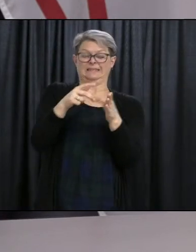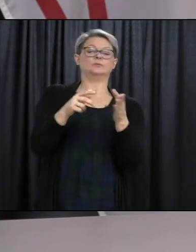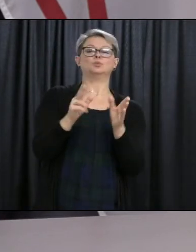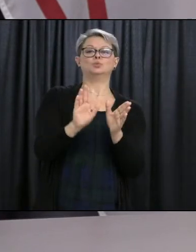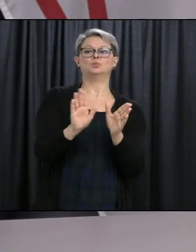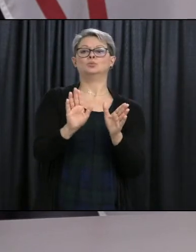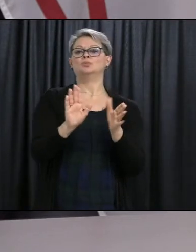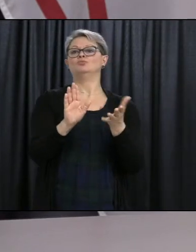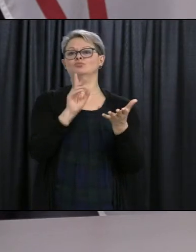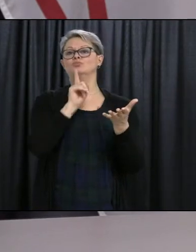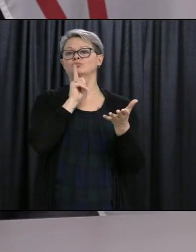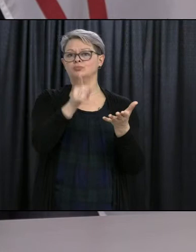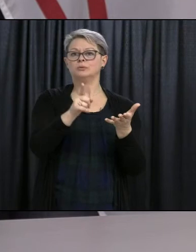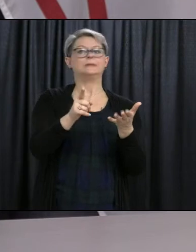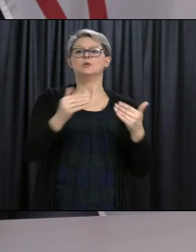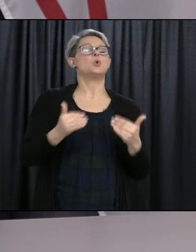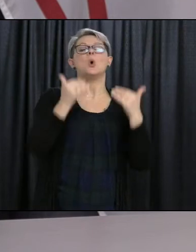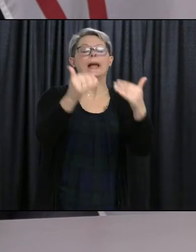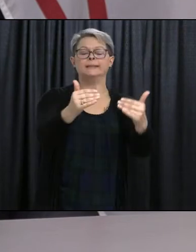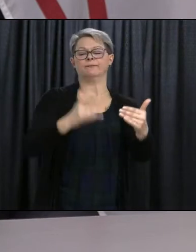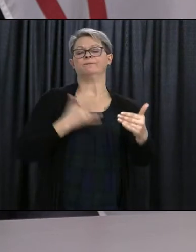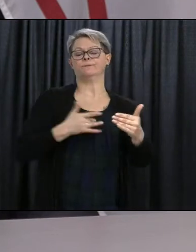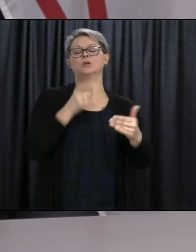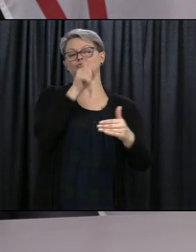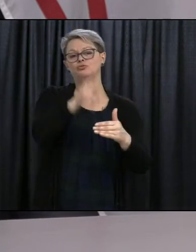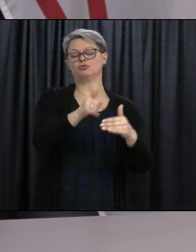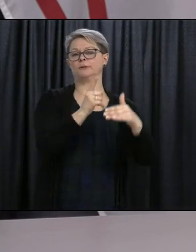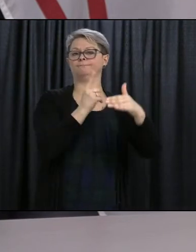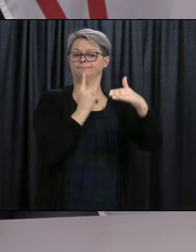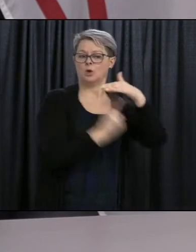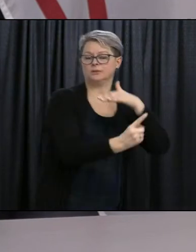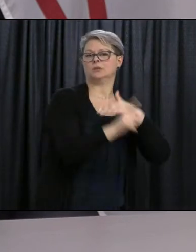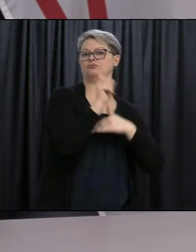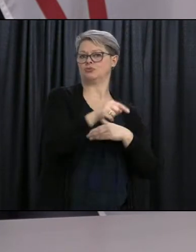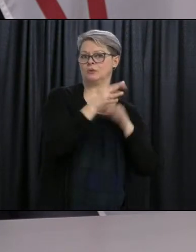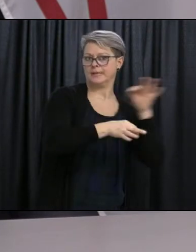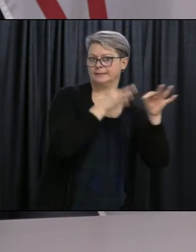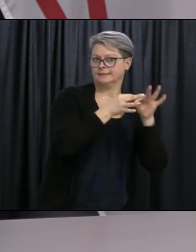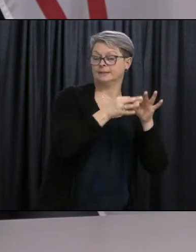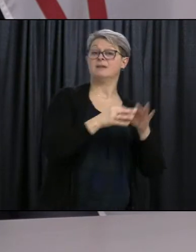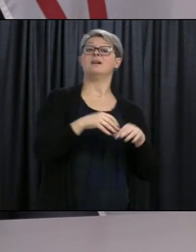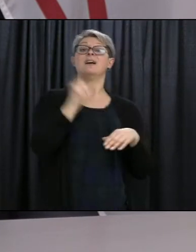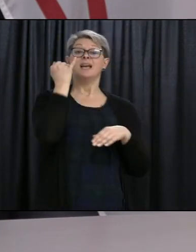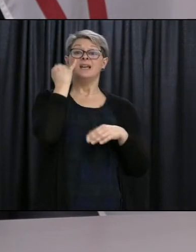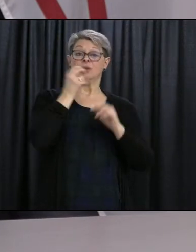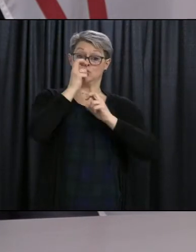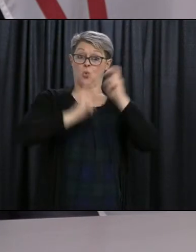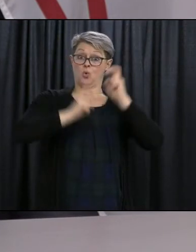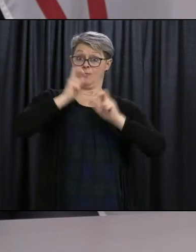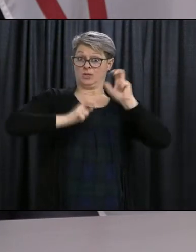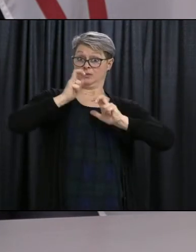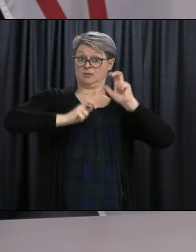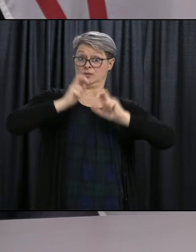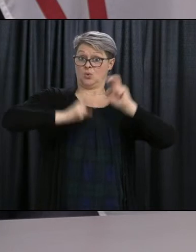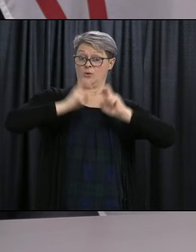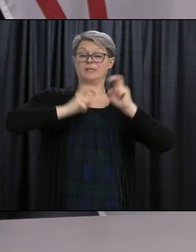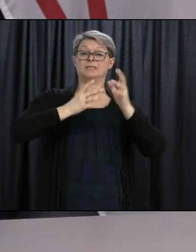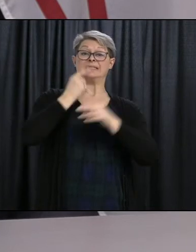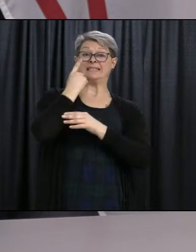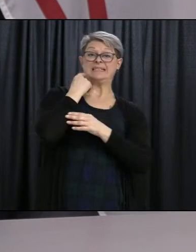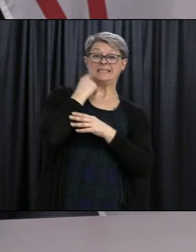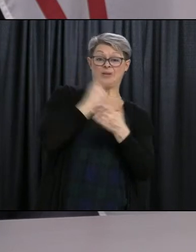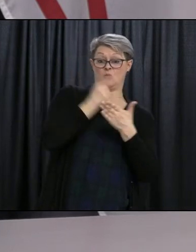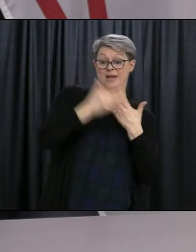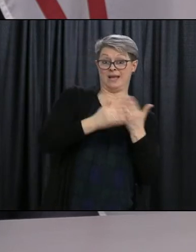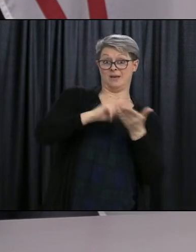and with regard to the Thursday, I would imagine that most of those tournaments would have still gone over the weekend. So the teams that were playing on Thursday would have been